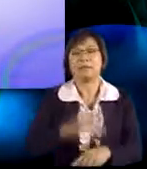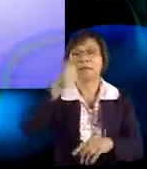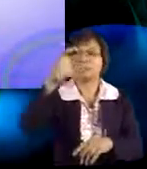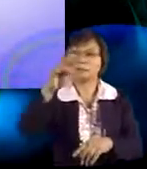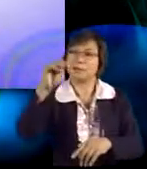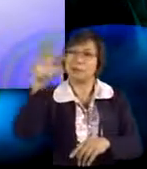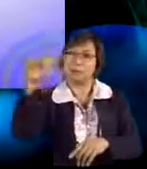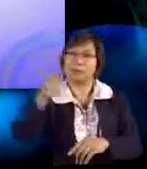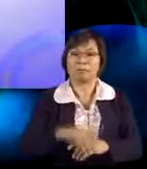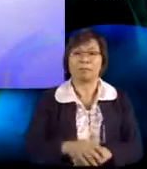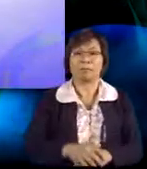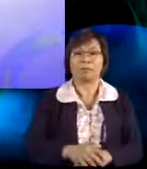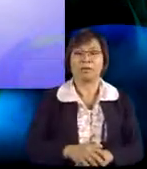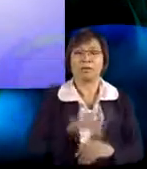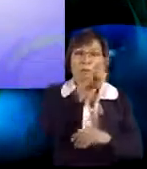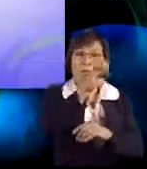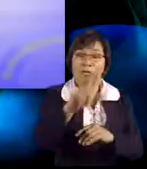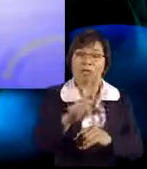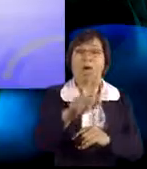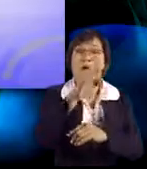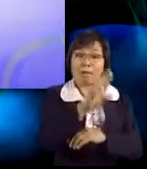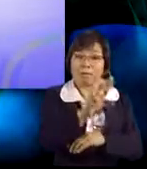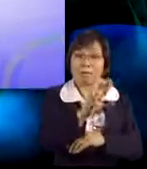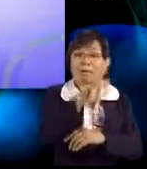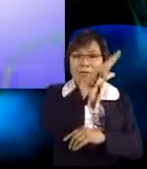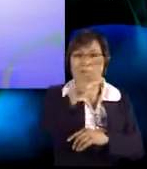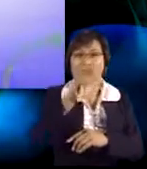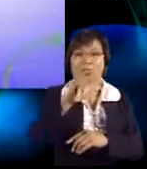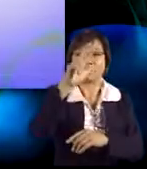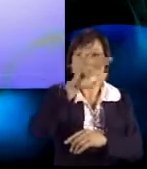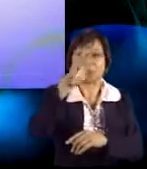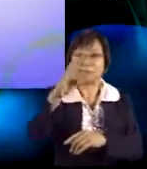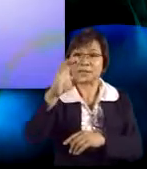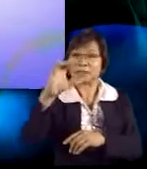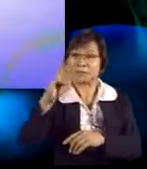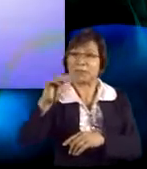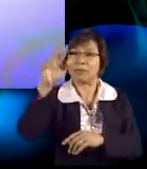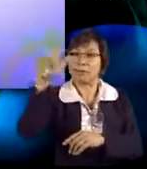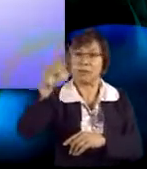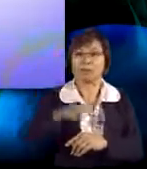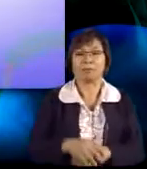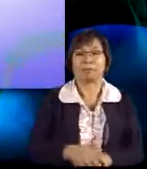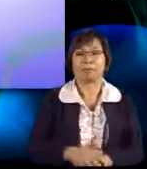centimeters cubic. The volume of solid R is 336 centimeters cubic.